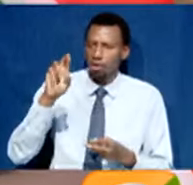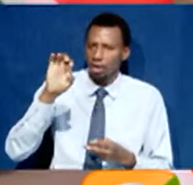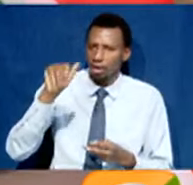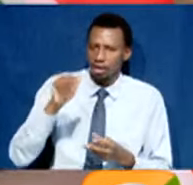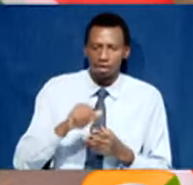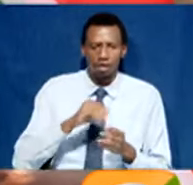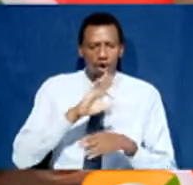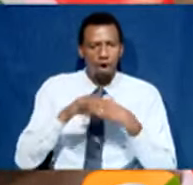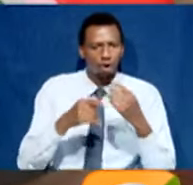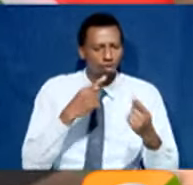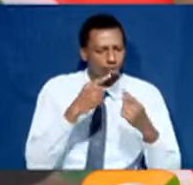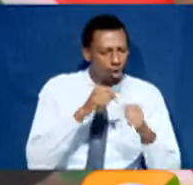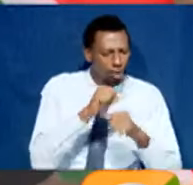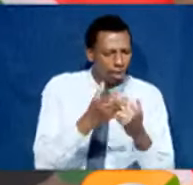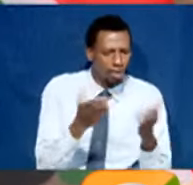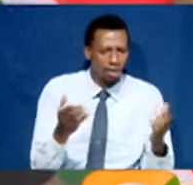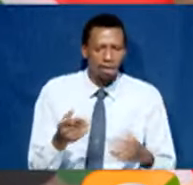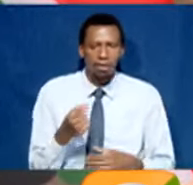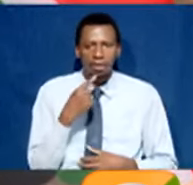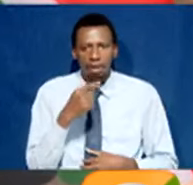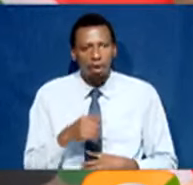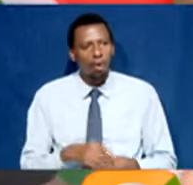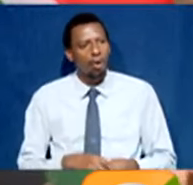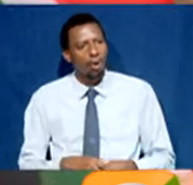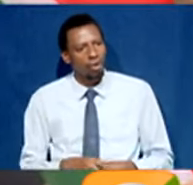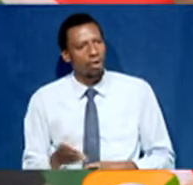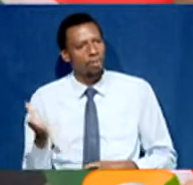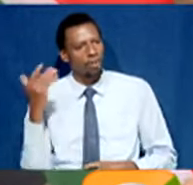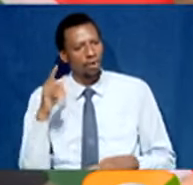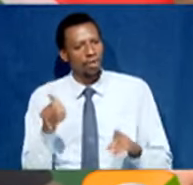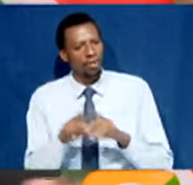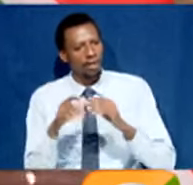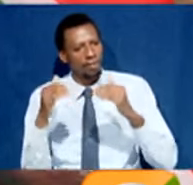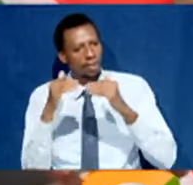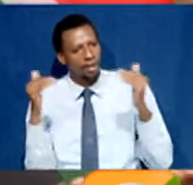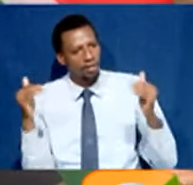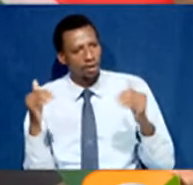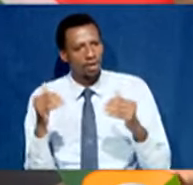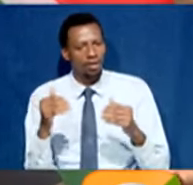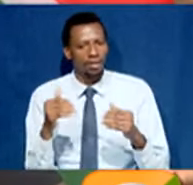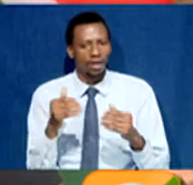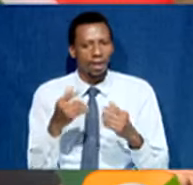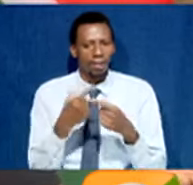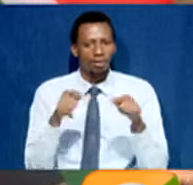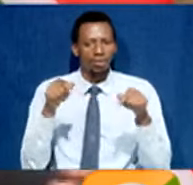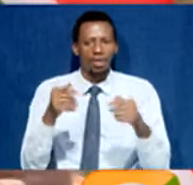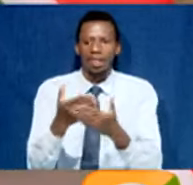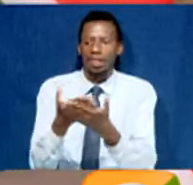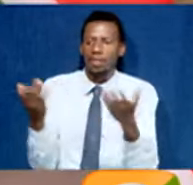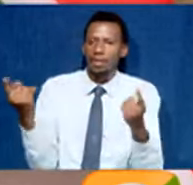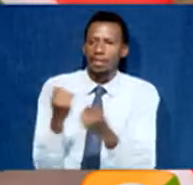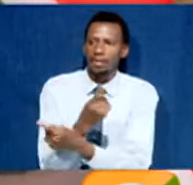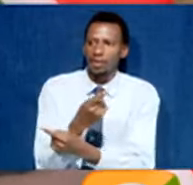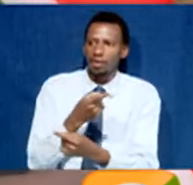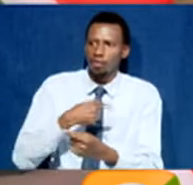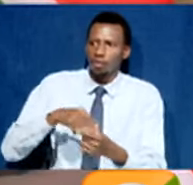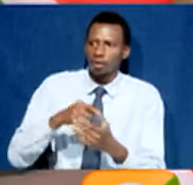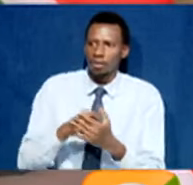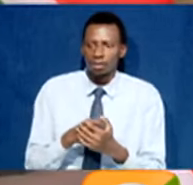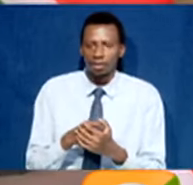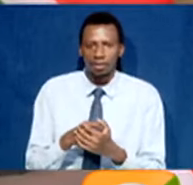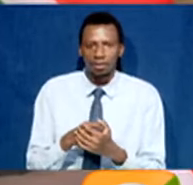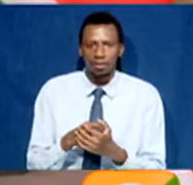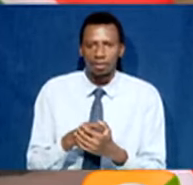oh, you know, we were at the same level with Korea, but today they are different from us. They made tough